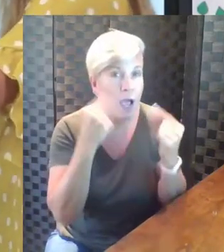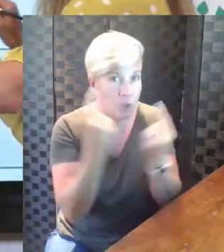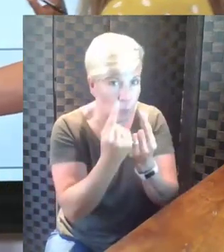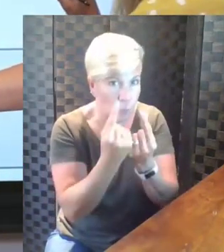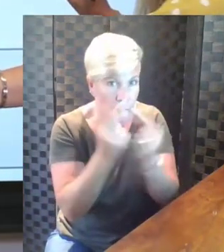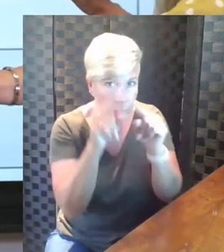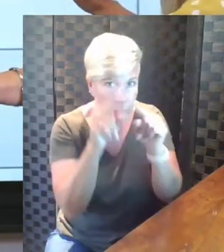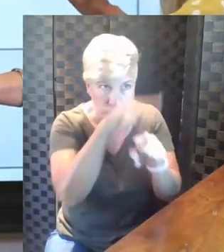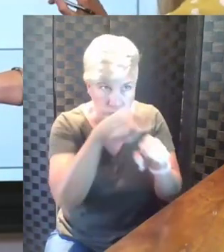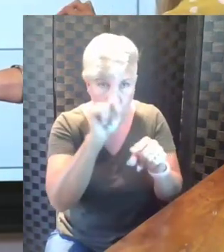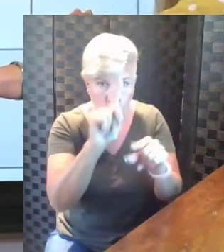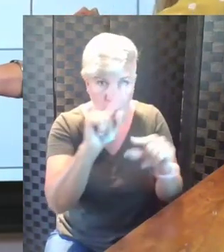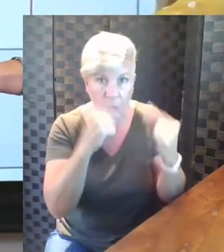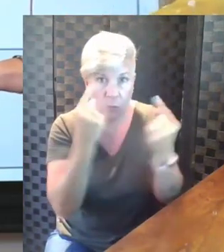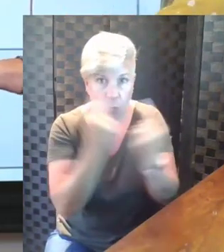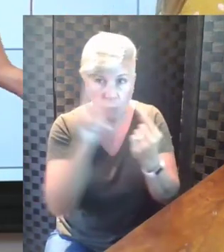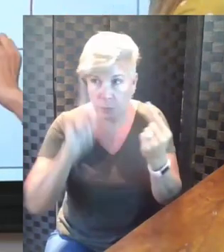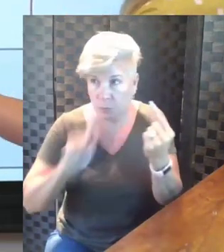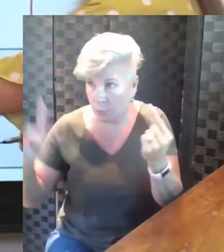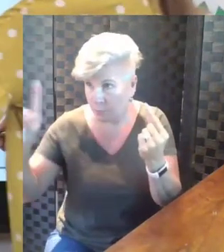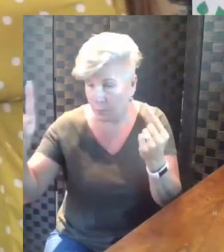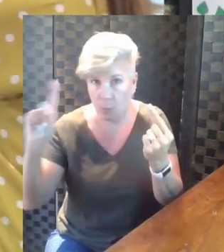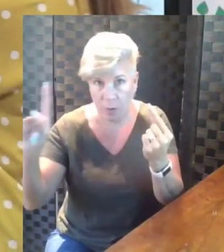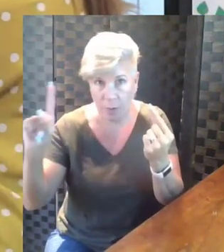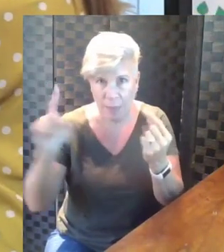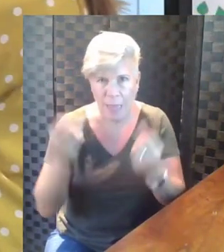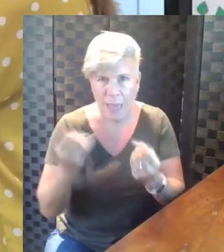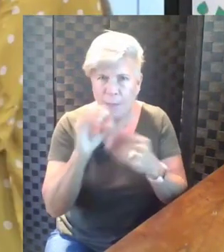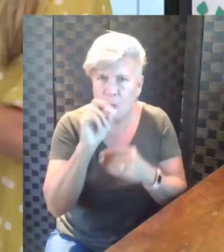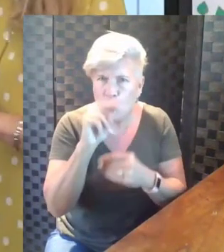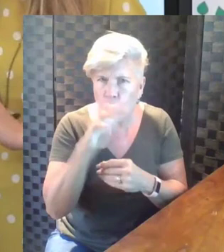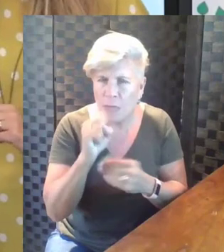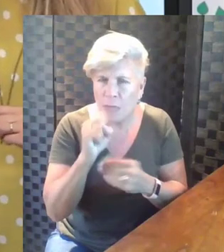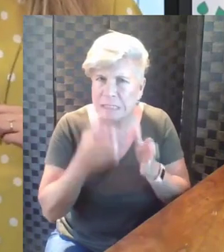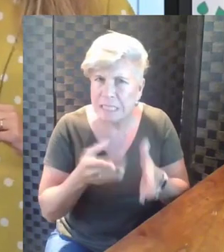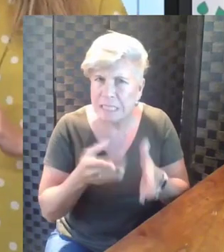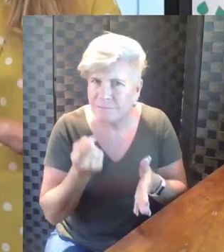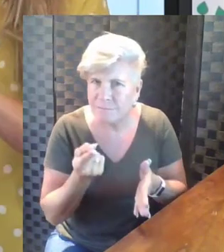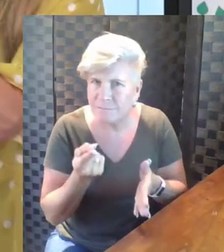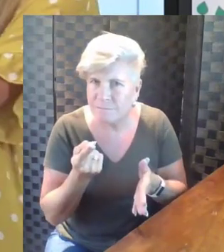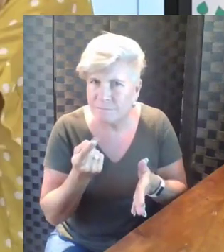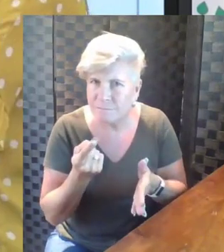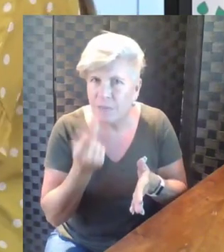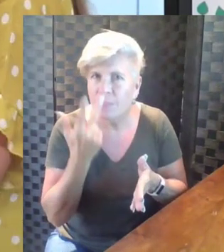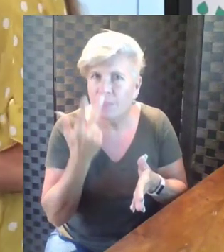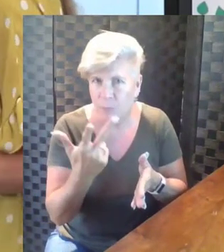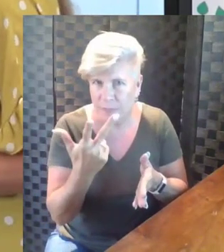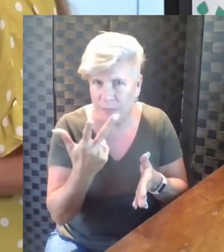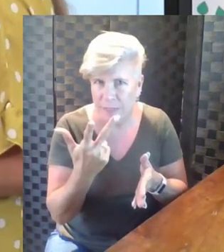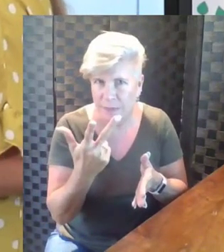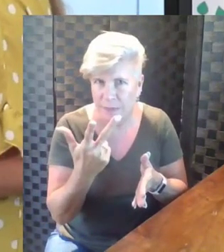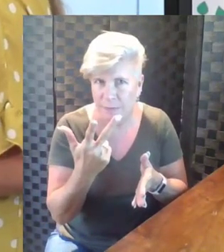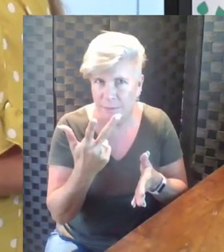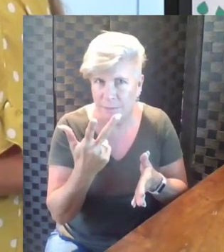I'm going to go all the way over here and put my 1. And how many 1s do I have left? 3.